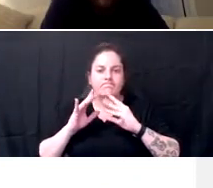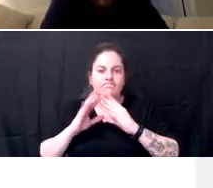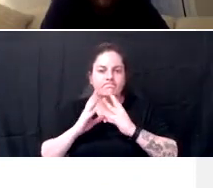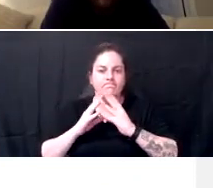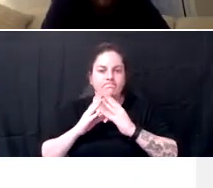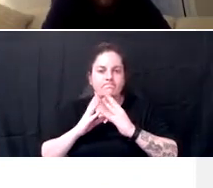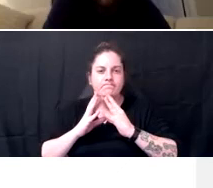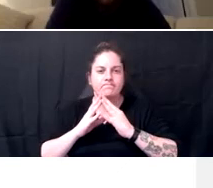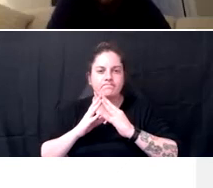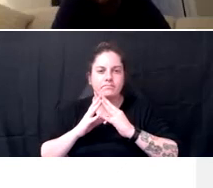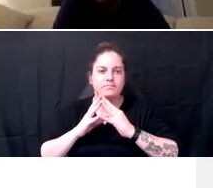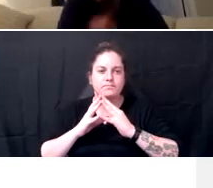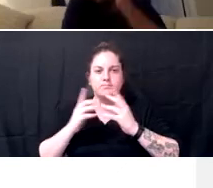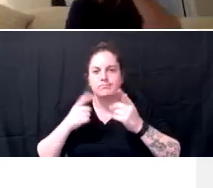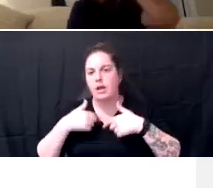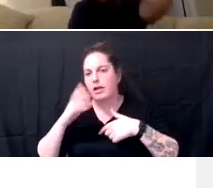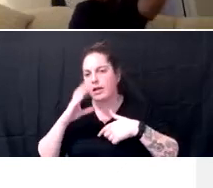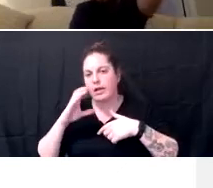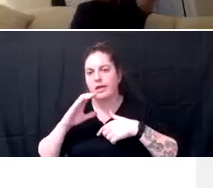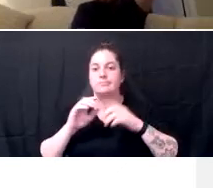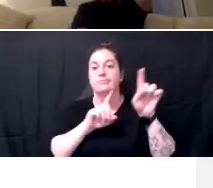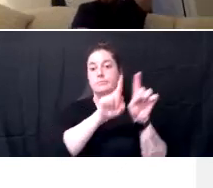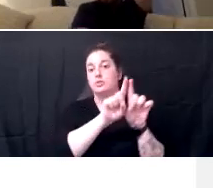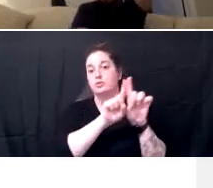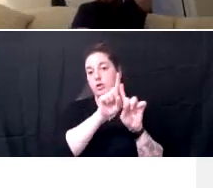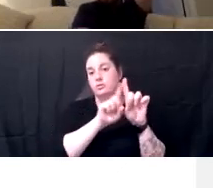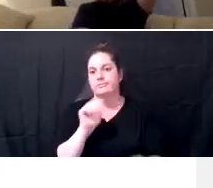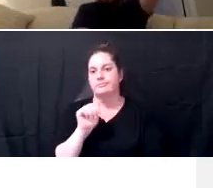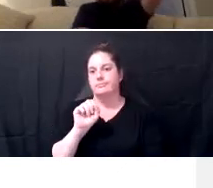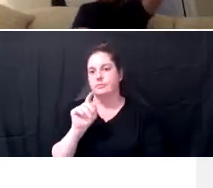let me do a quick search. I'll do astronomy.